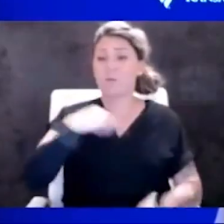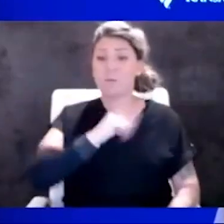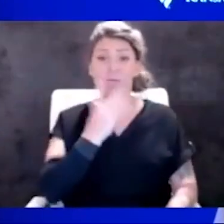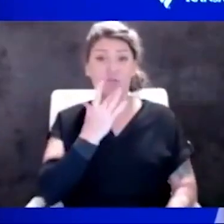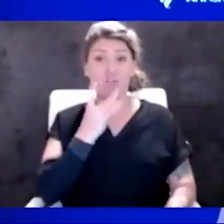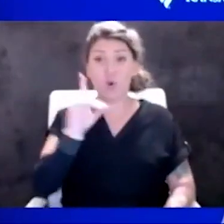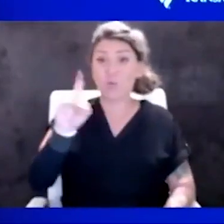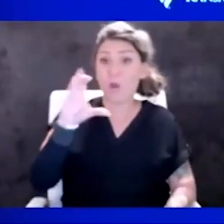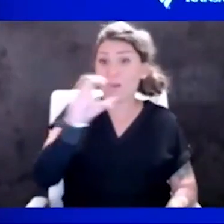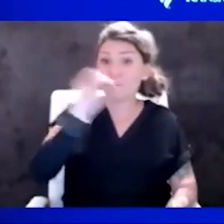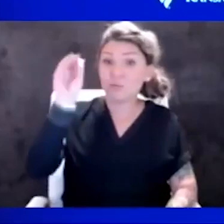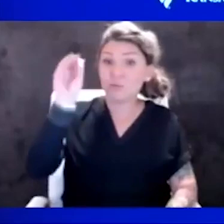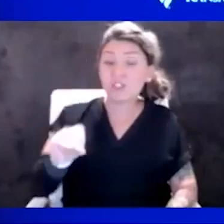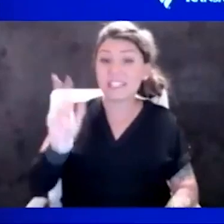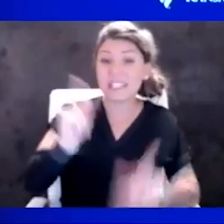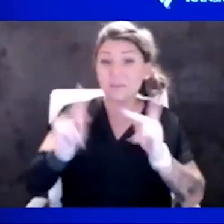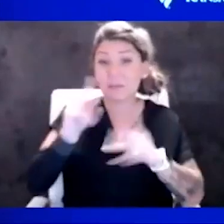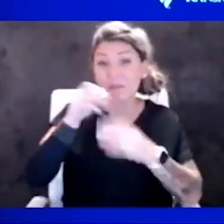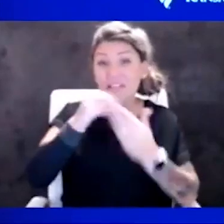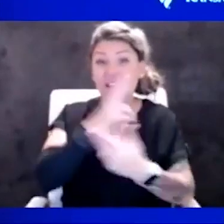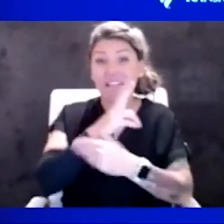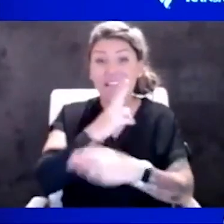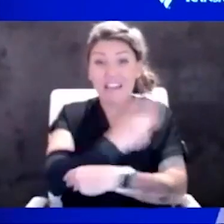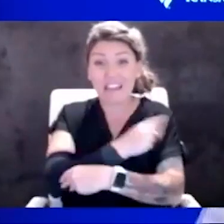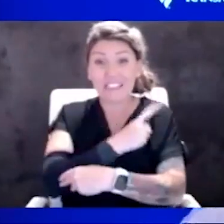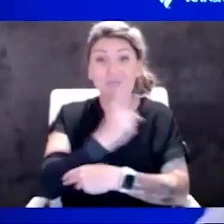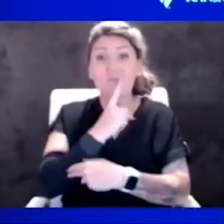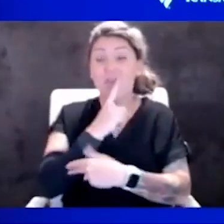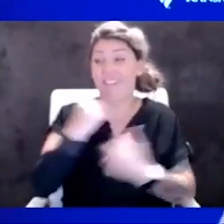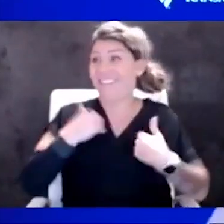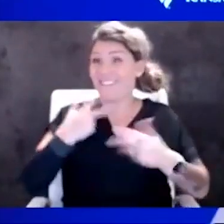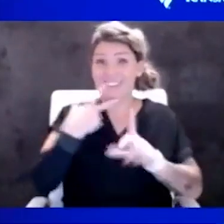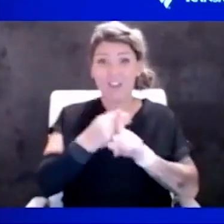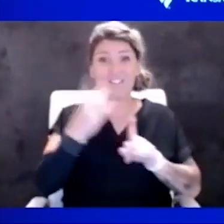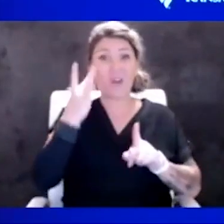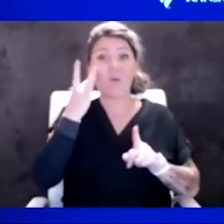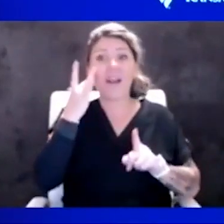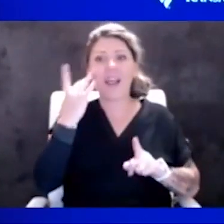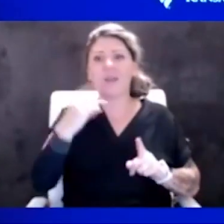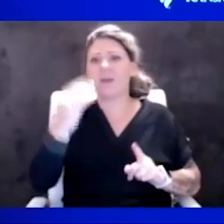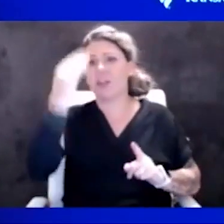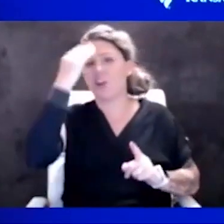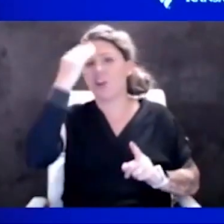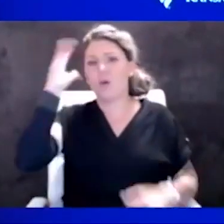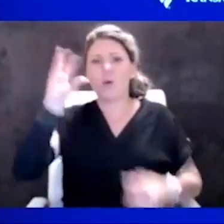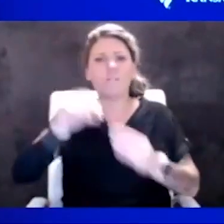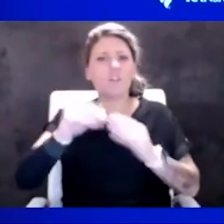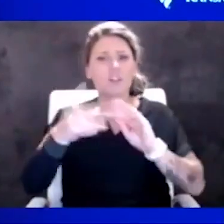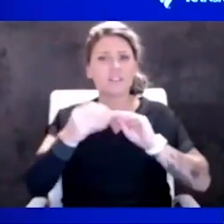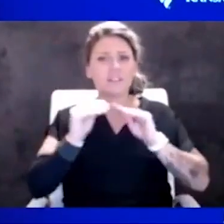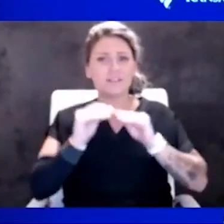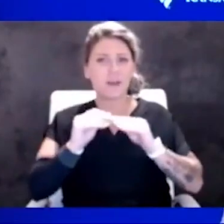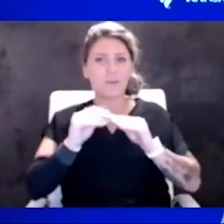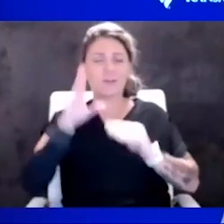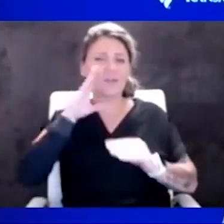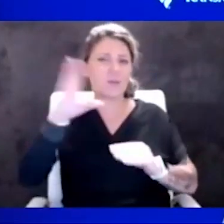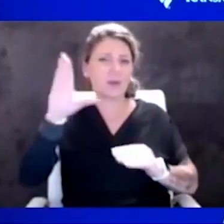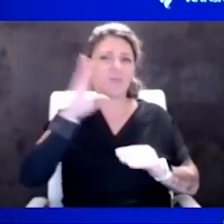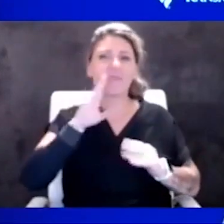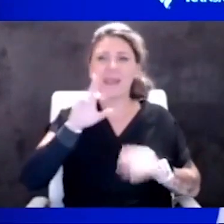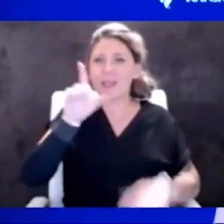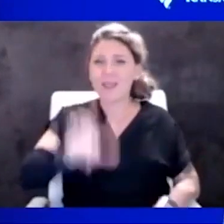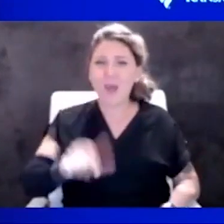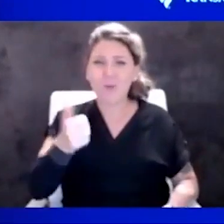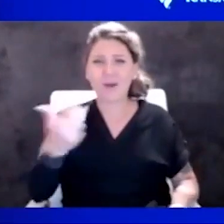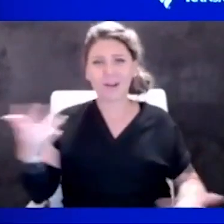the people who were in the hospital with COVID were vaccinated. Why? Because we know the overall numbers are going to be much lower. So I think that's